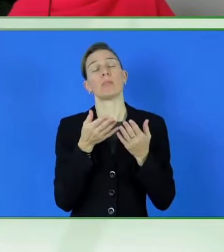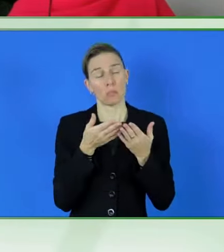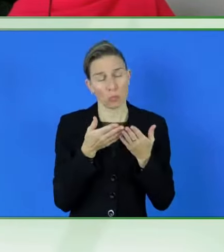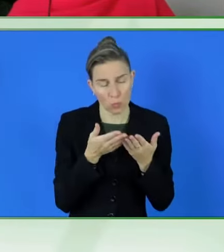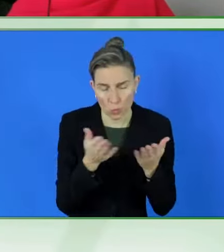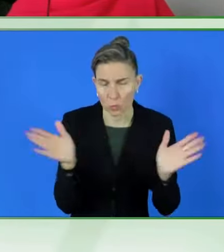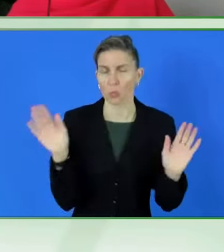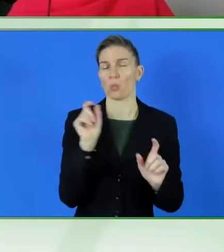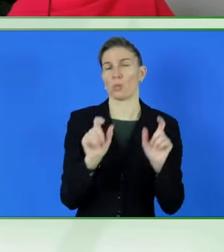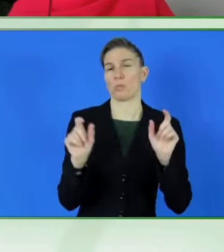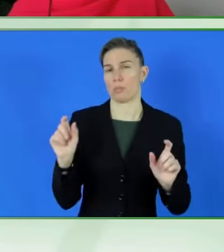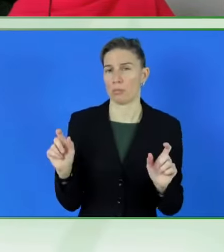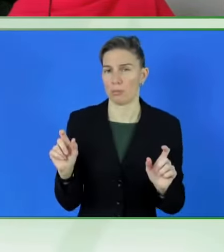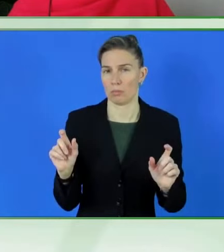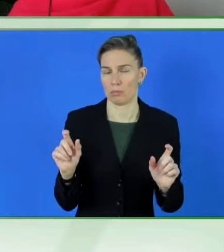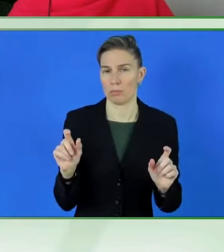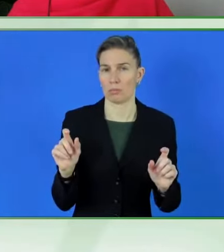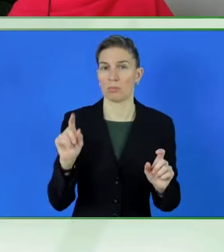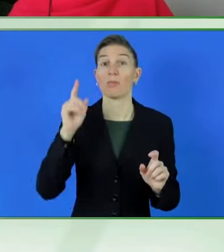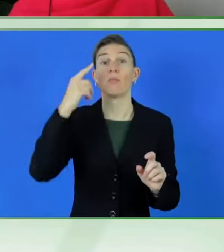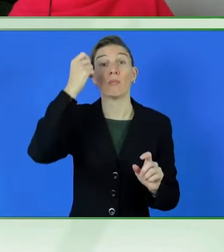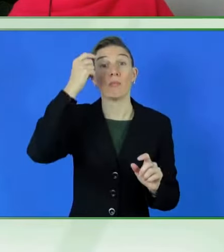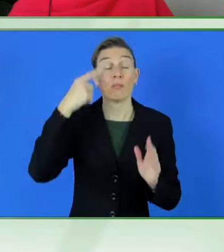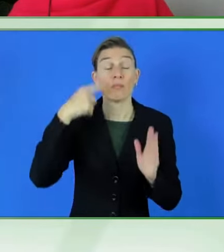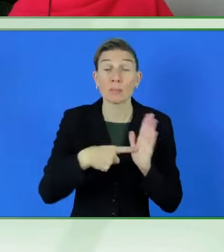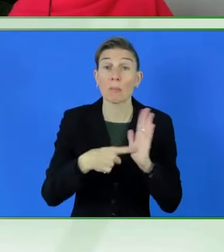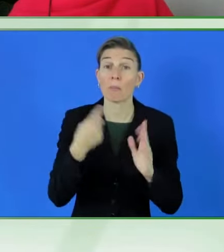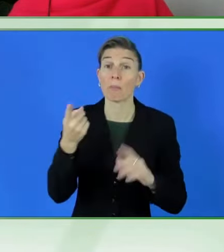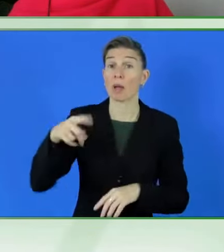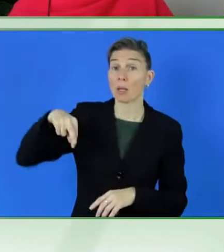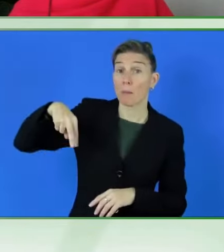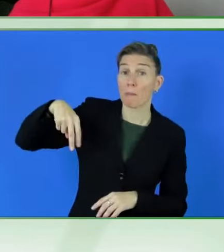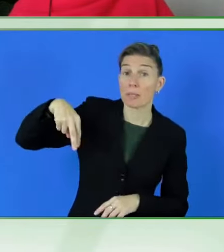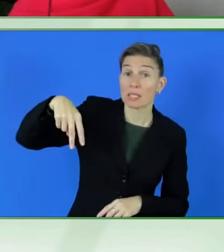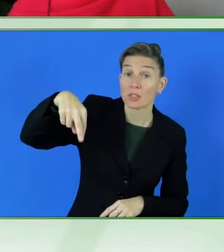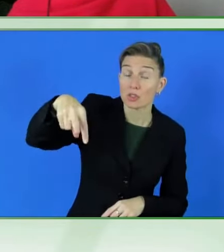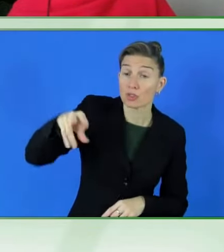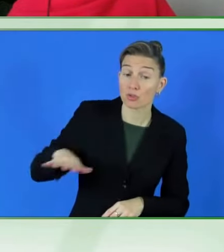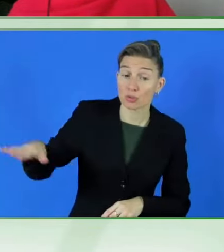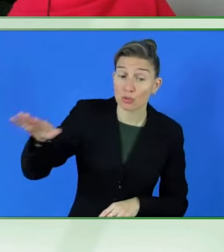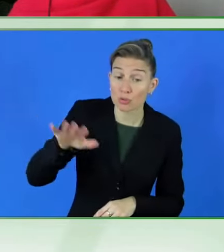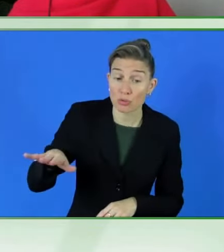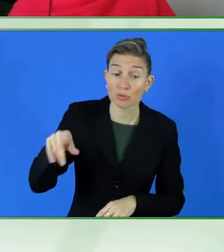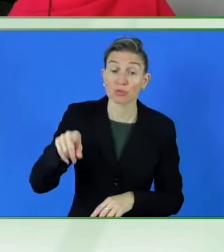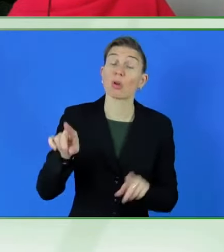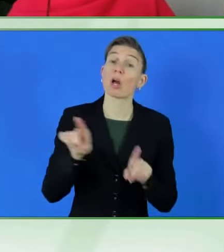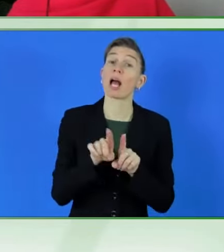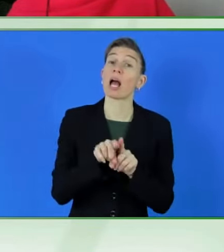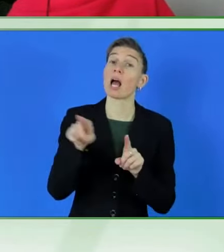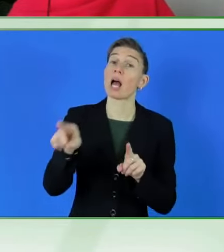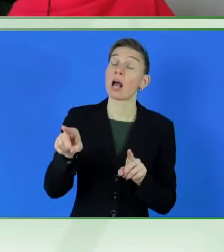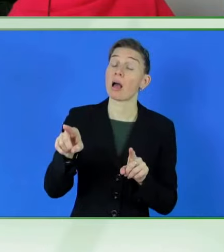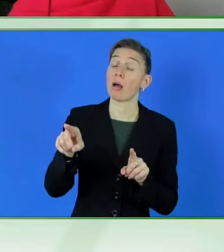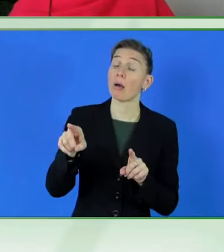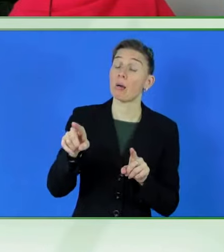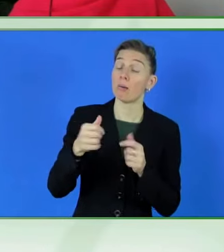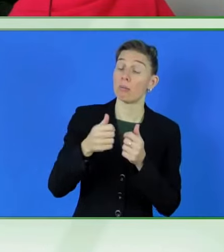of pedestrian zones and public transport, which helps reduce the carbon